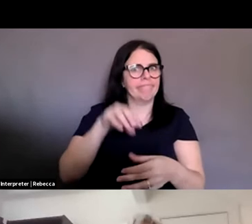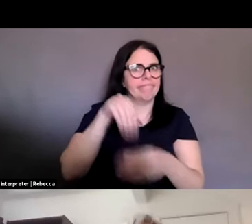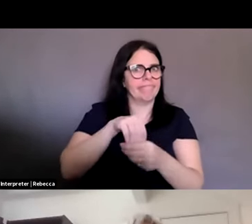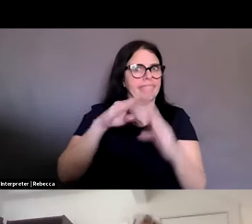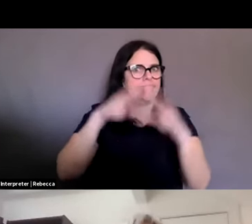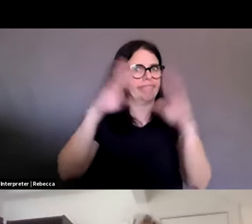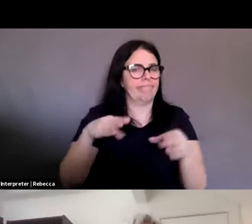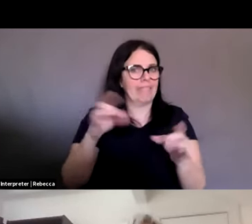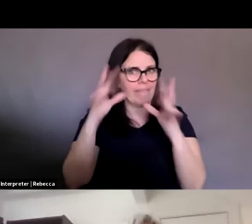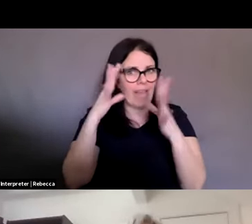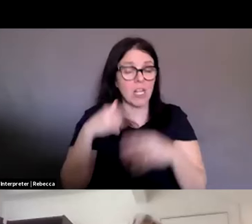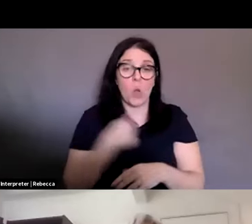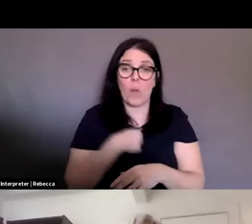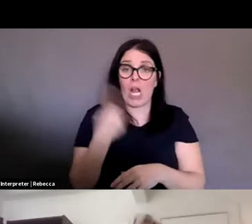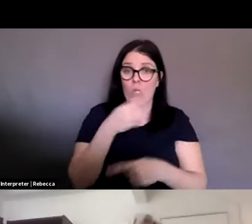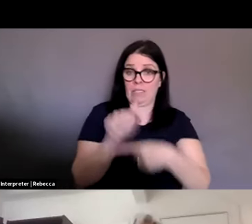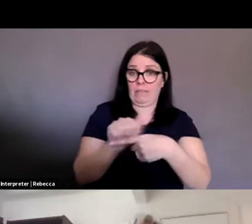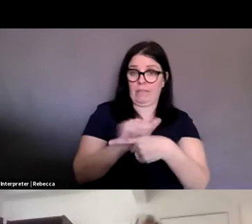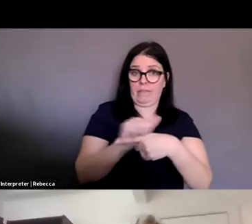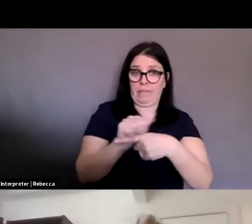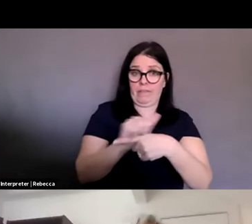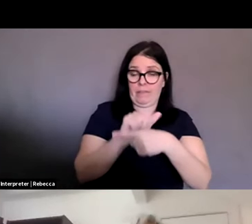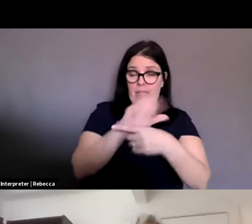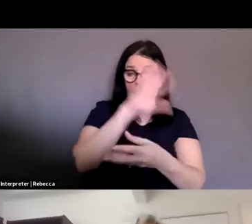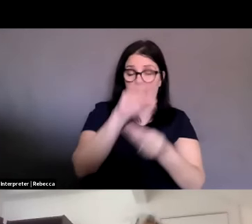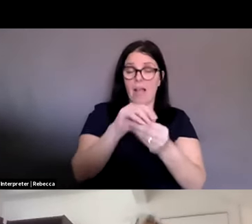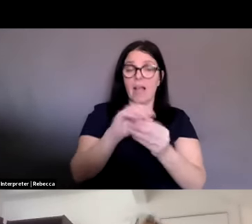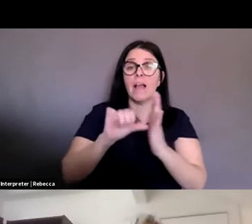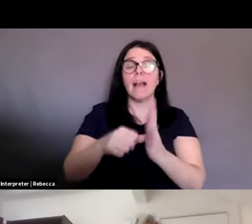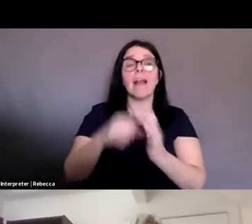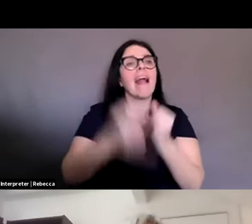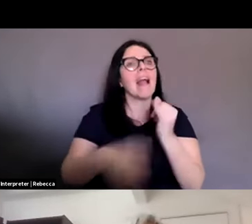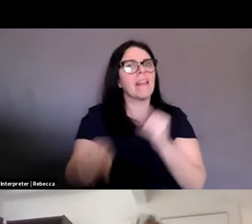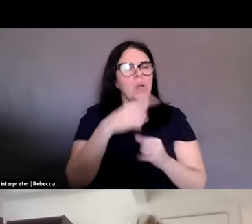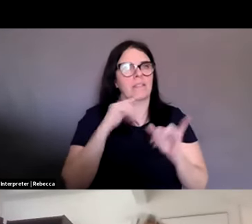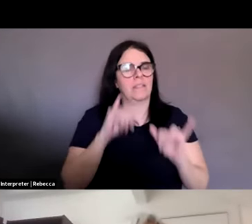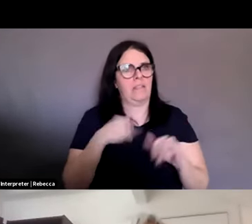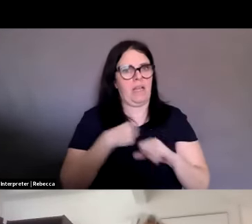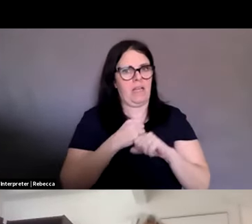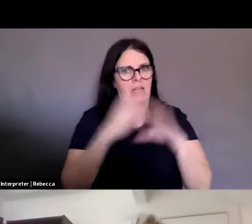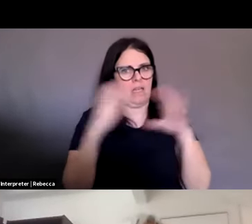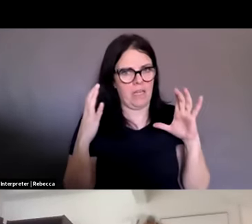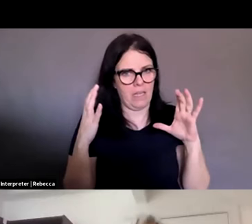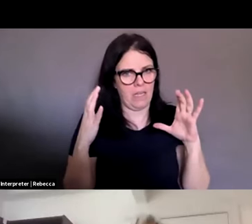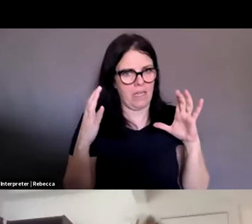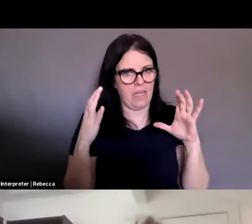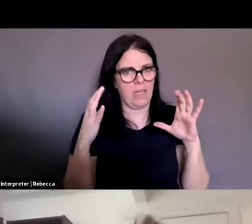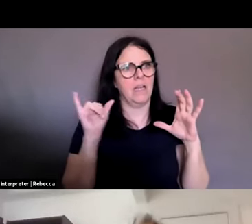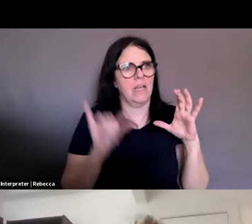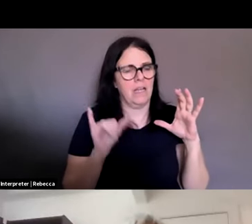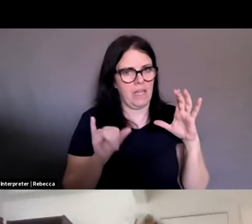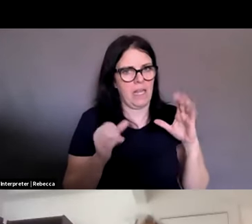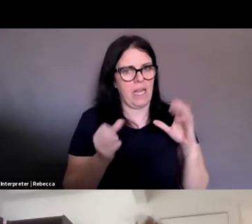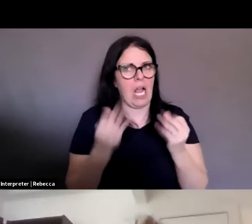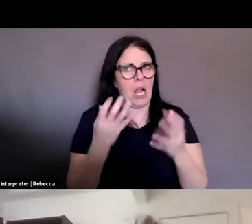of the training is, well, actually, now that I understand domestic violence, I realize that maybe 50% of the cases that I've